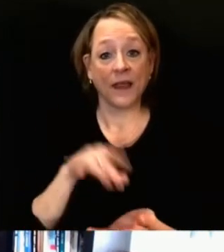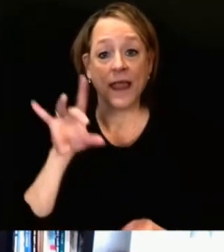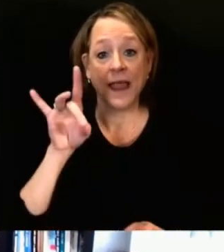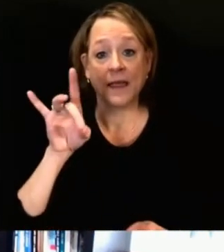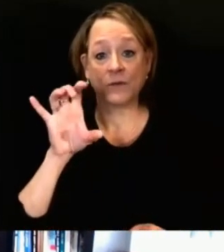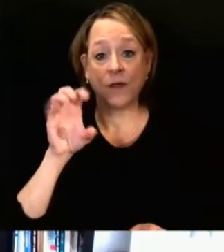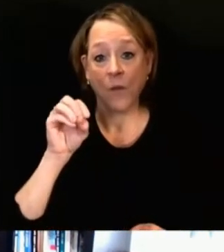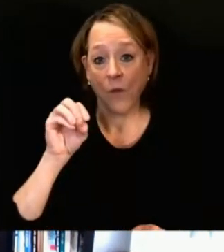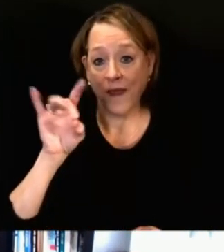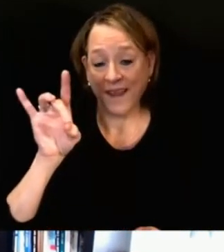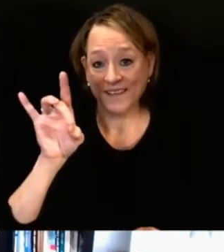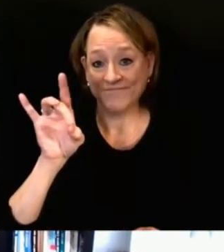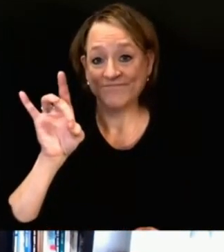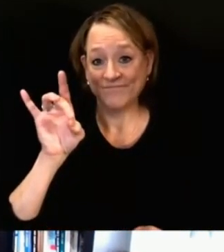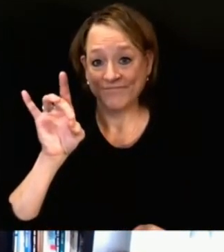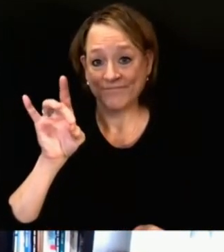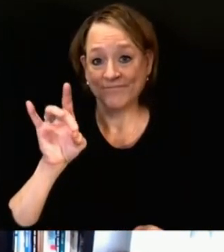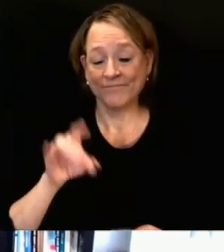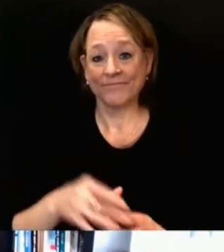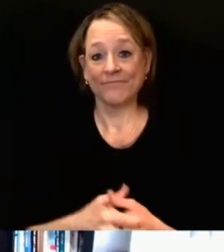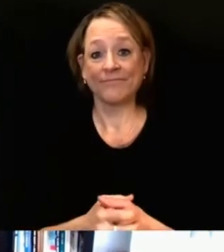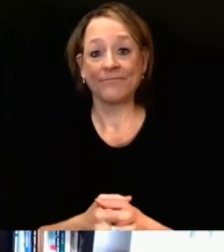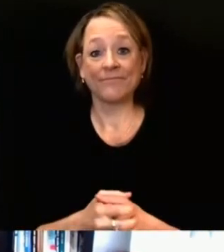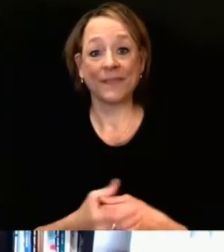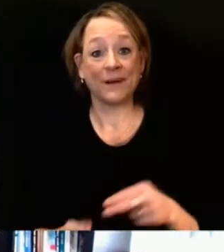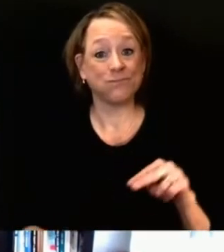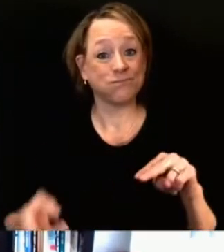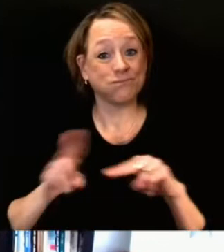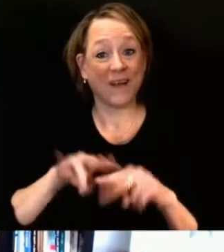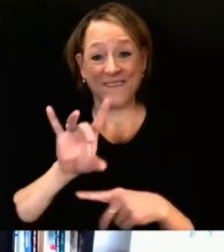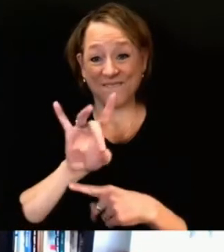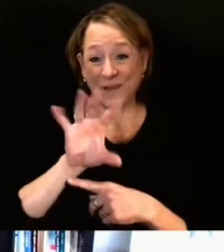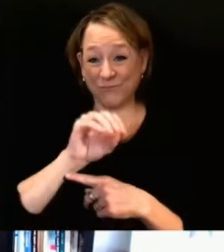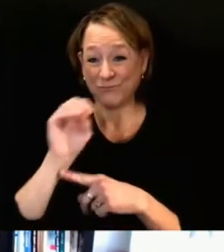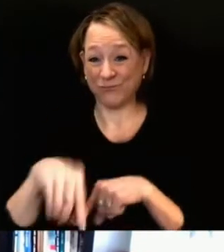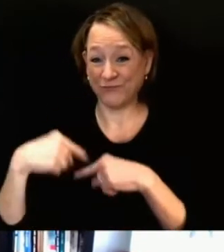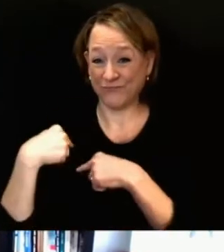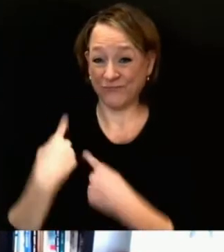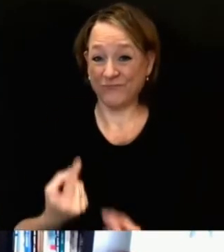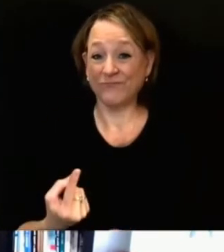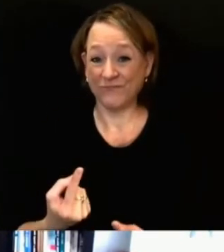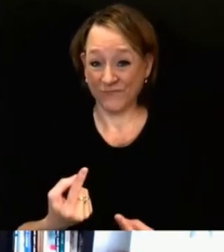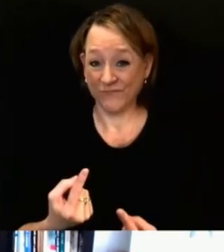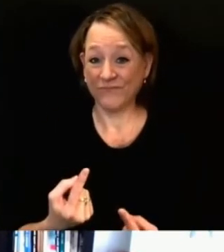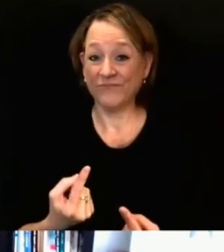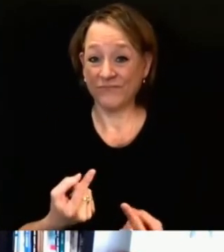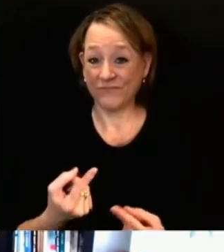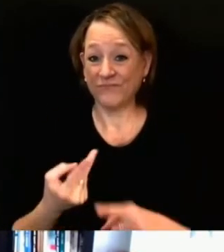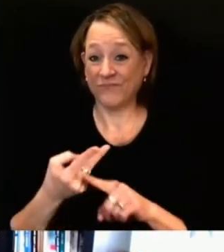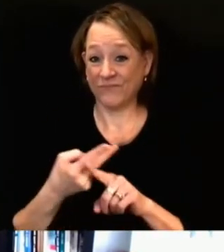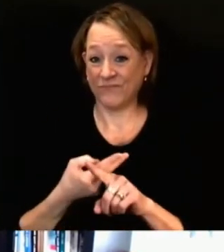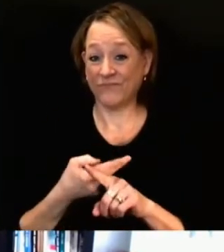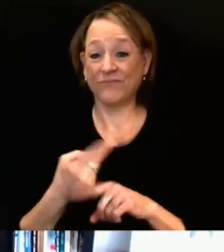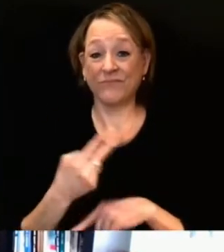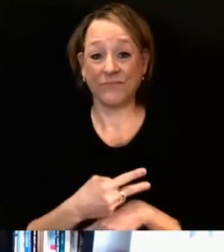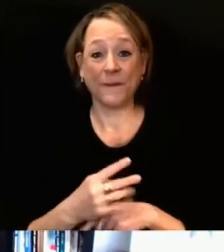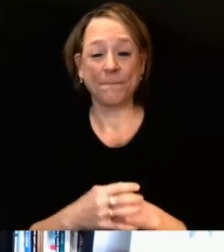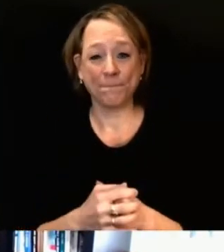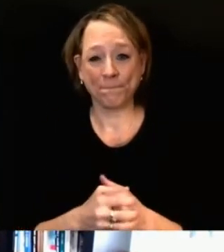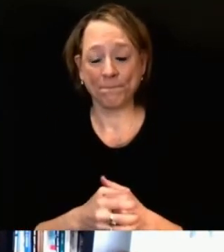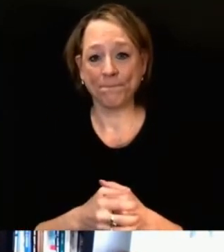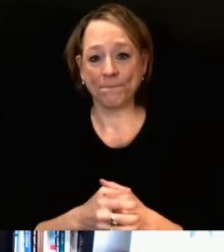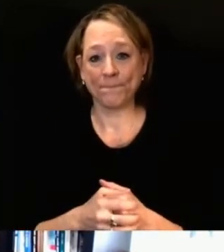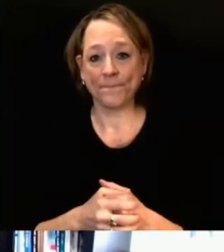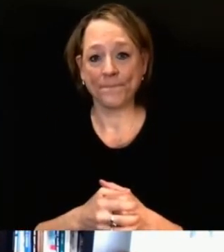200% higher than where we were just 2 months ago. The Omicron variant is spreading rapidly through our communities, and